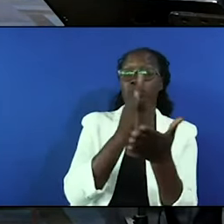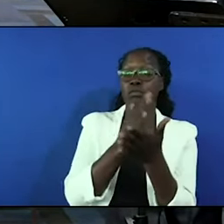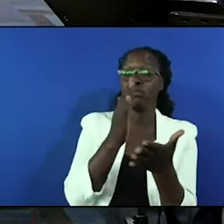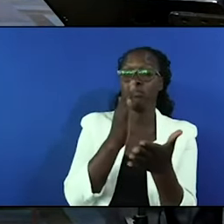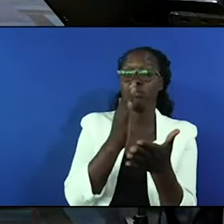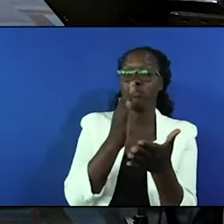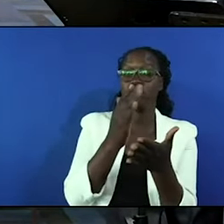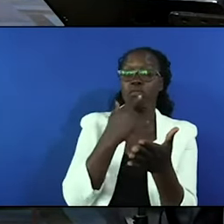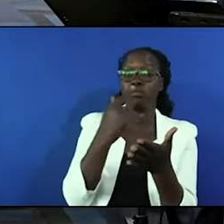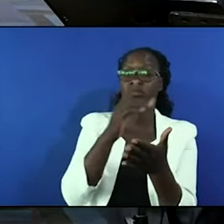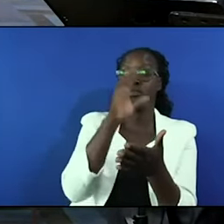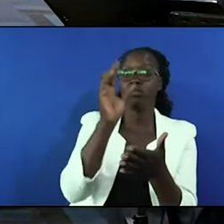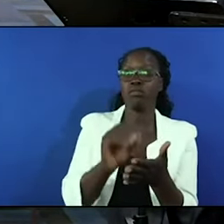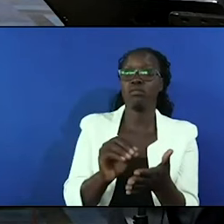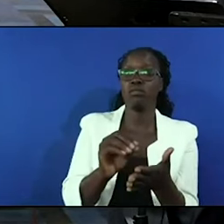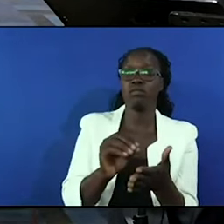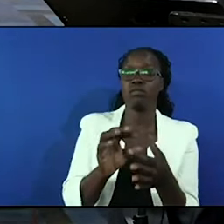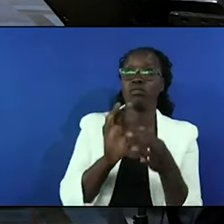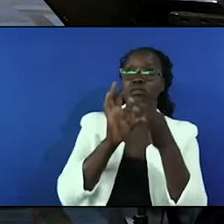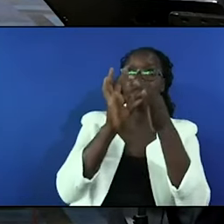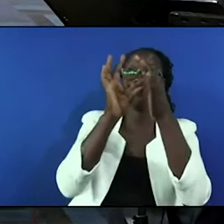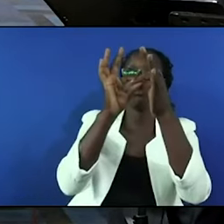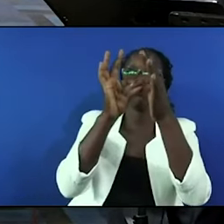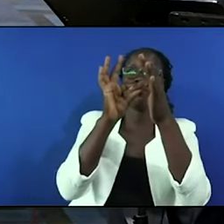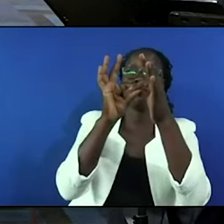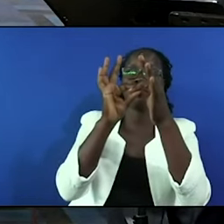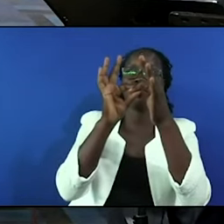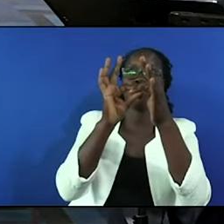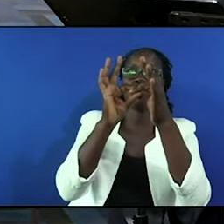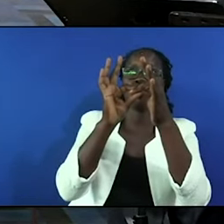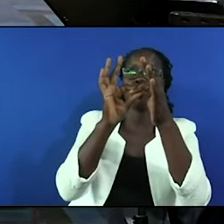fact, 100% belongs to God.